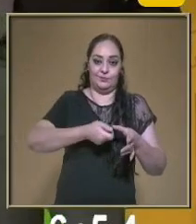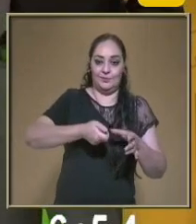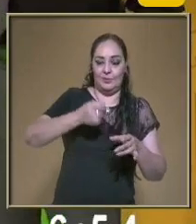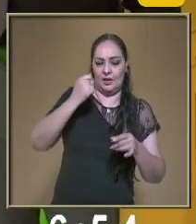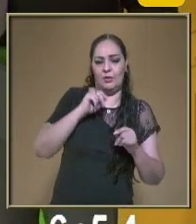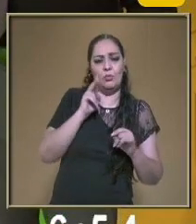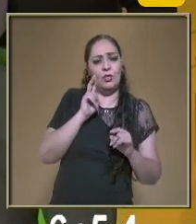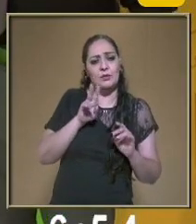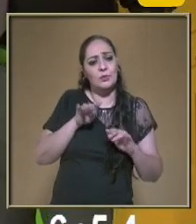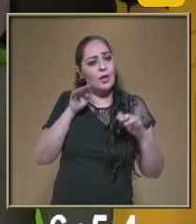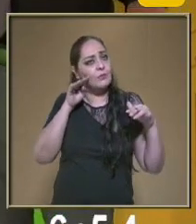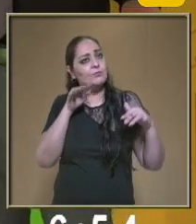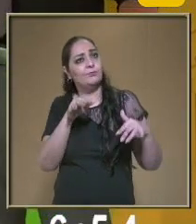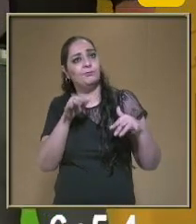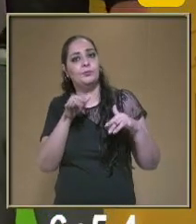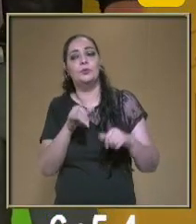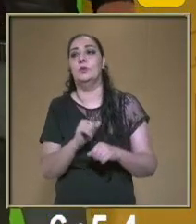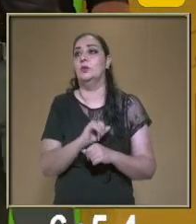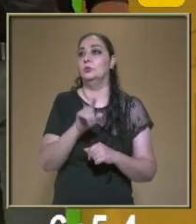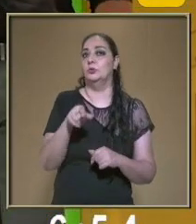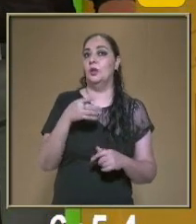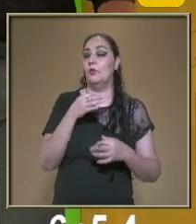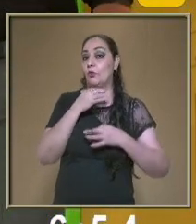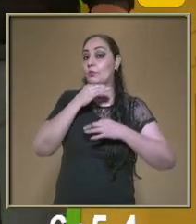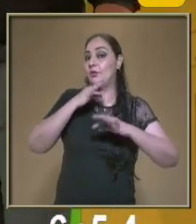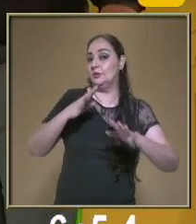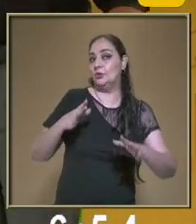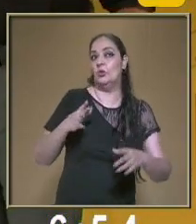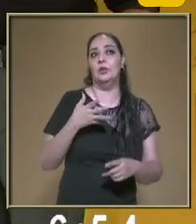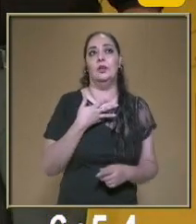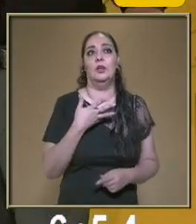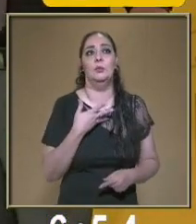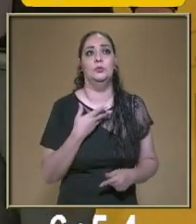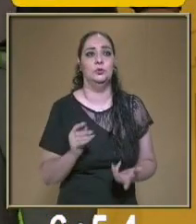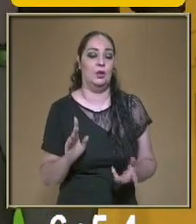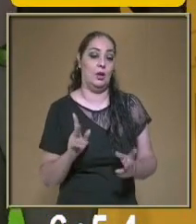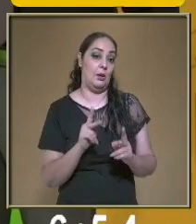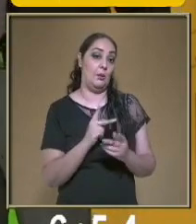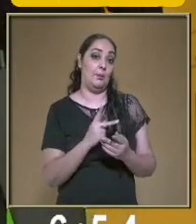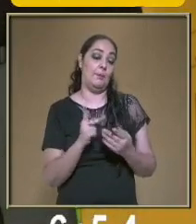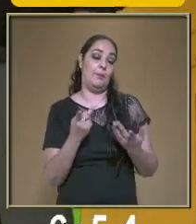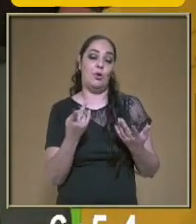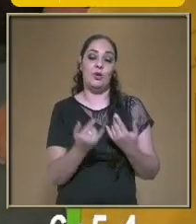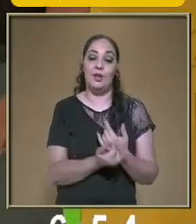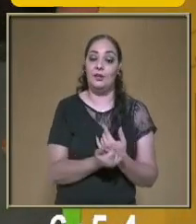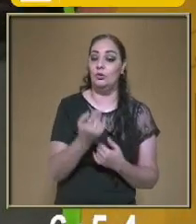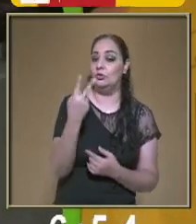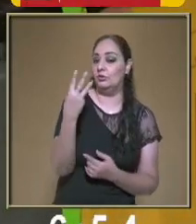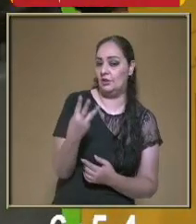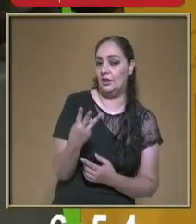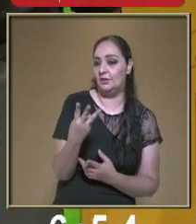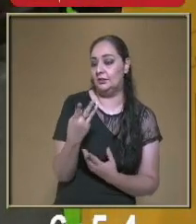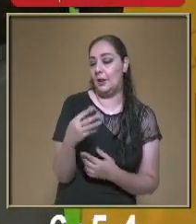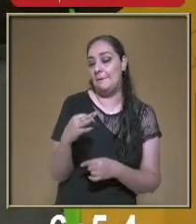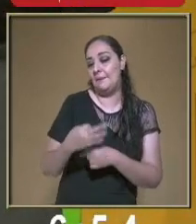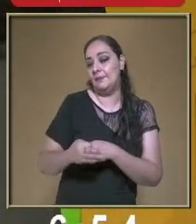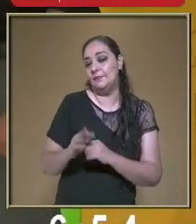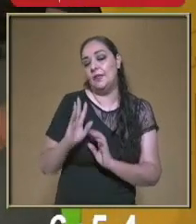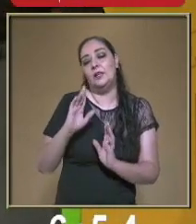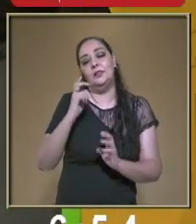okay? Then we have the information program. It was the project number 3 during the academic